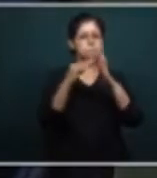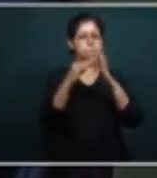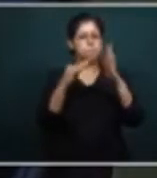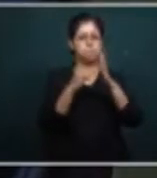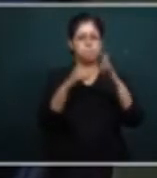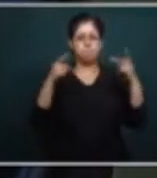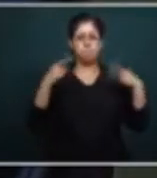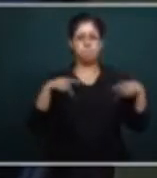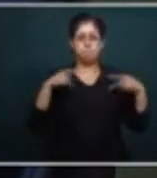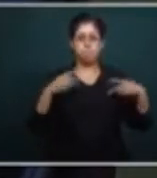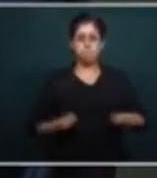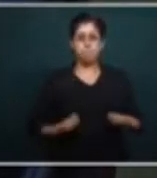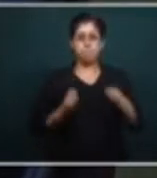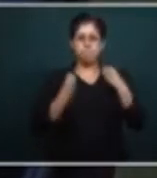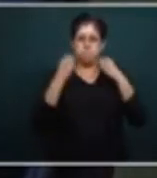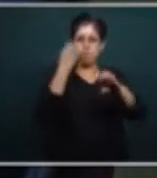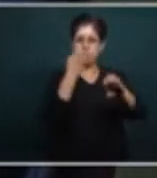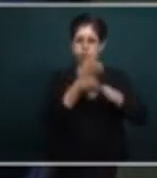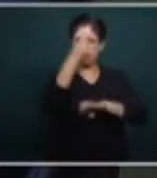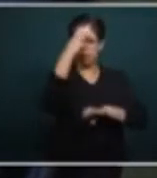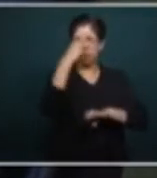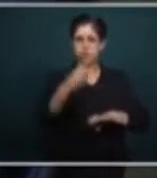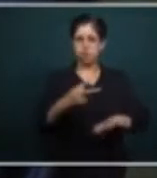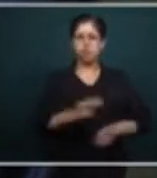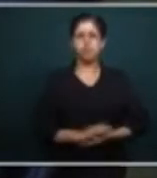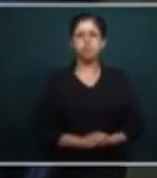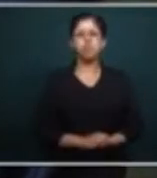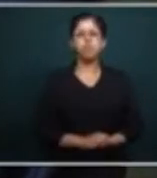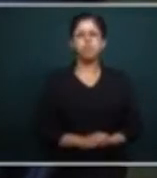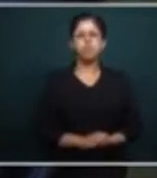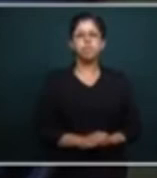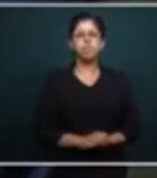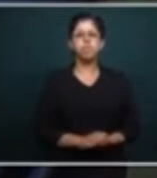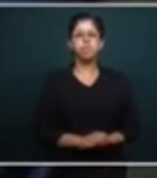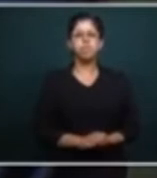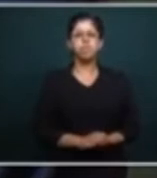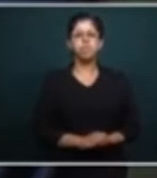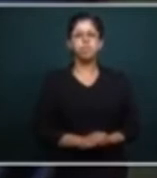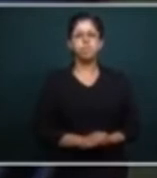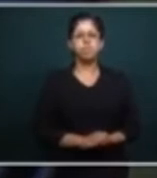18 million inhabitants in the state of Mexico.